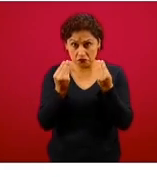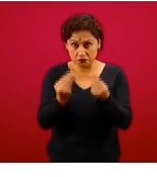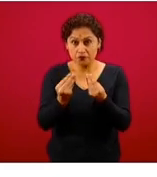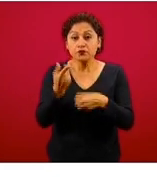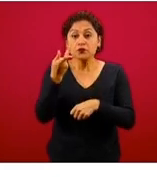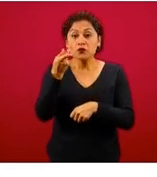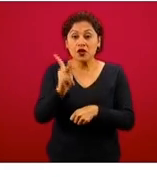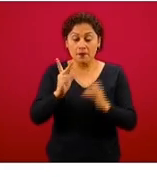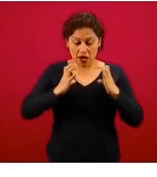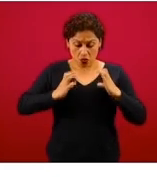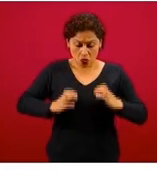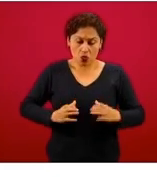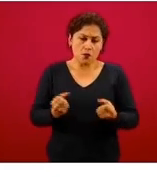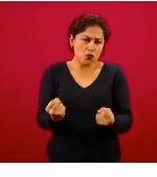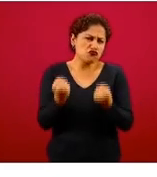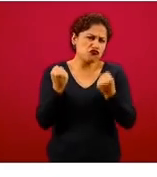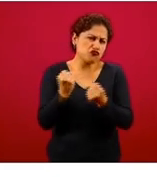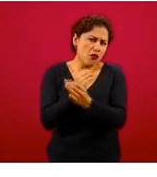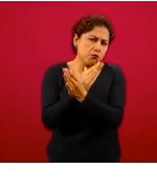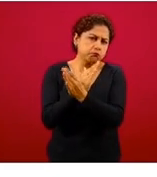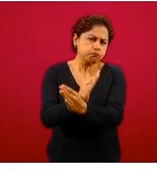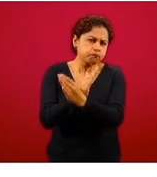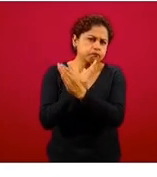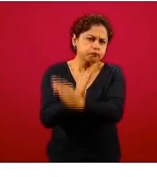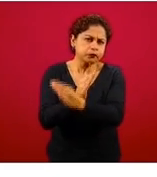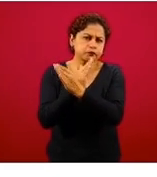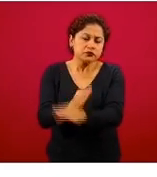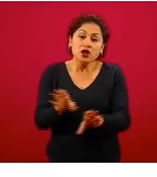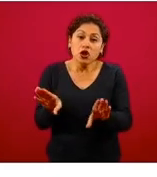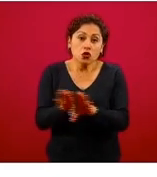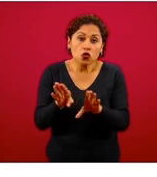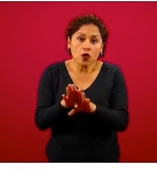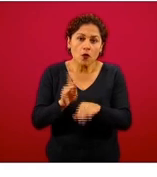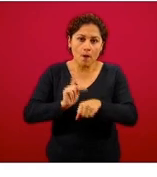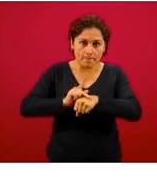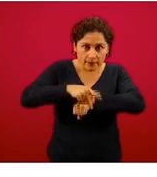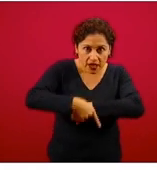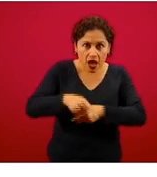billion, actually, yeah, to more than a billion